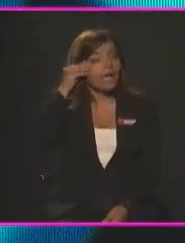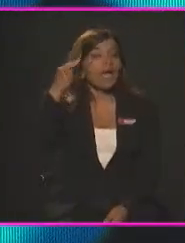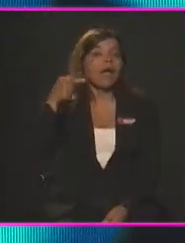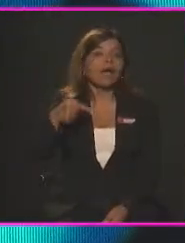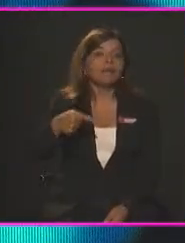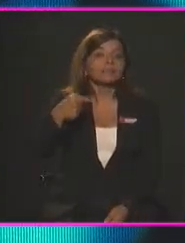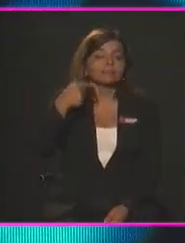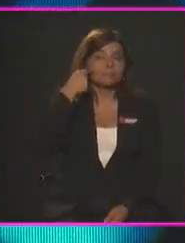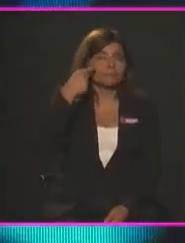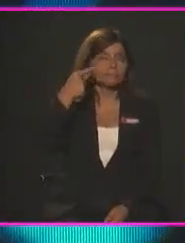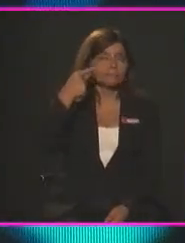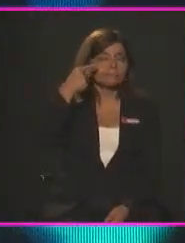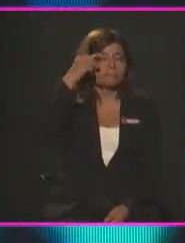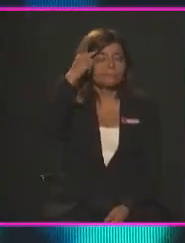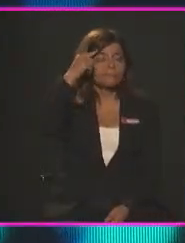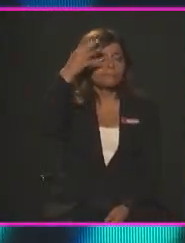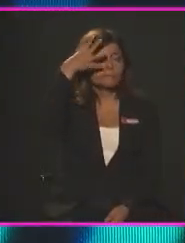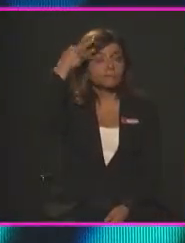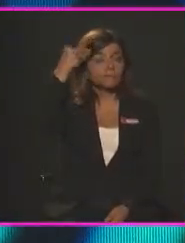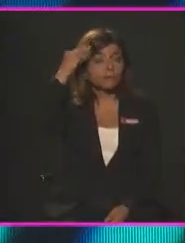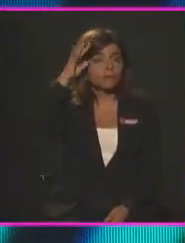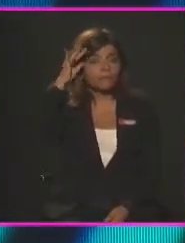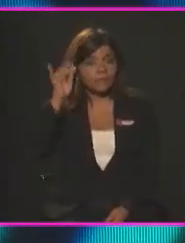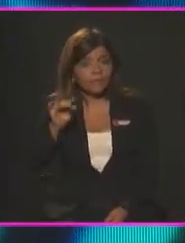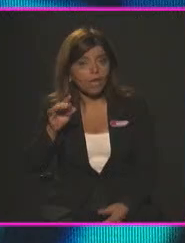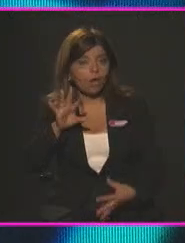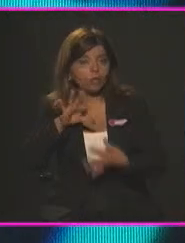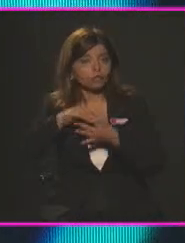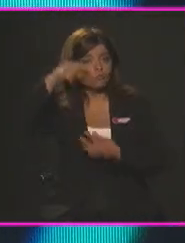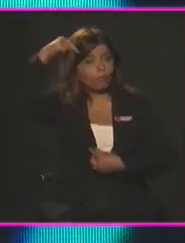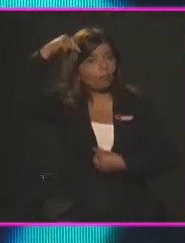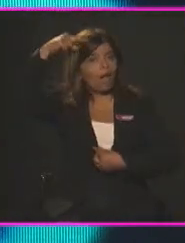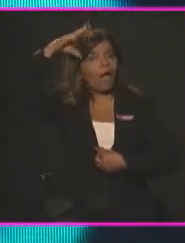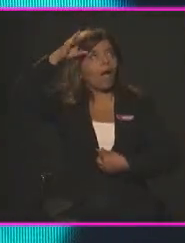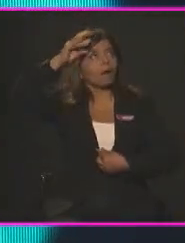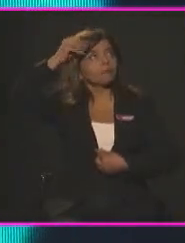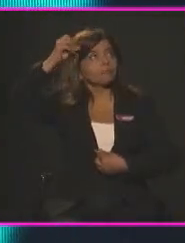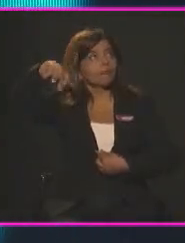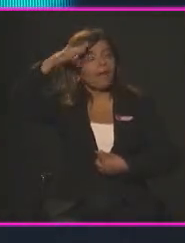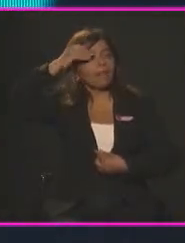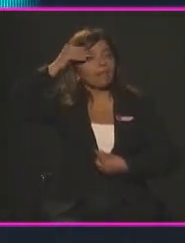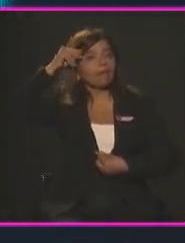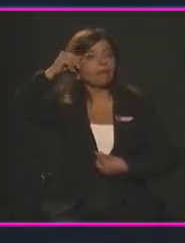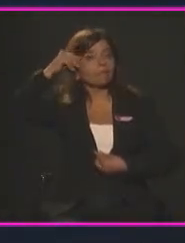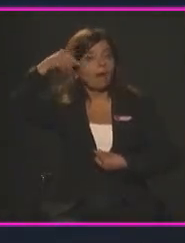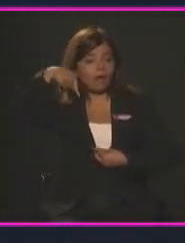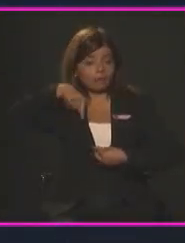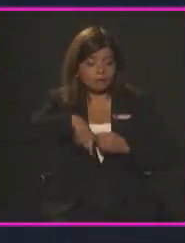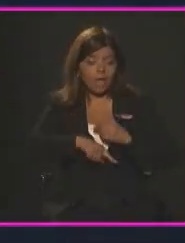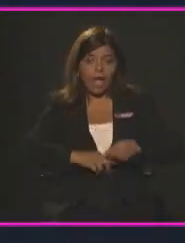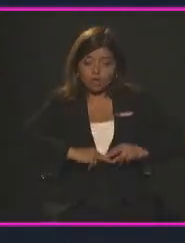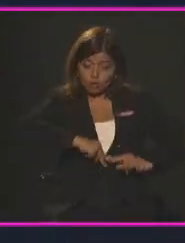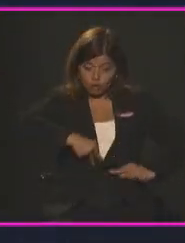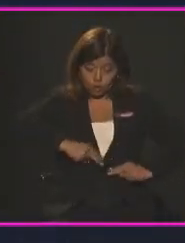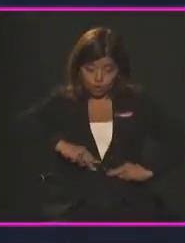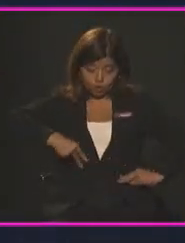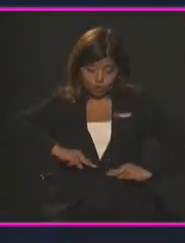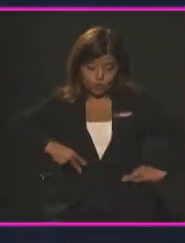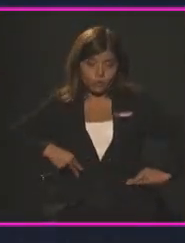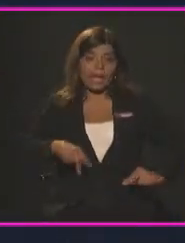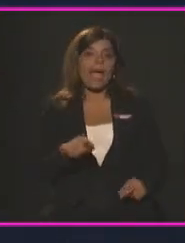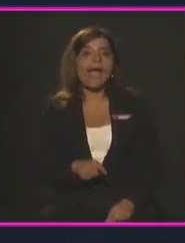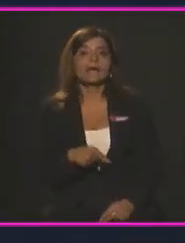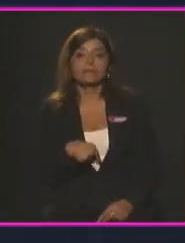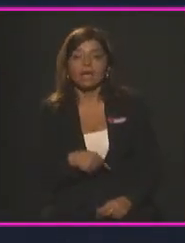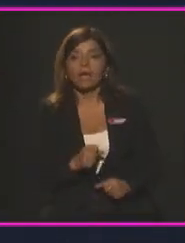on clinical trials of diets that we know modify Alzheimer's risk. And there are many successes in this project, but perhaps the most important